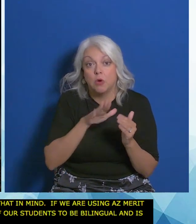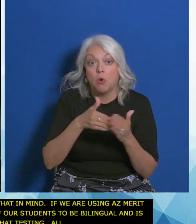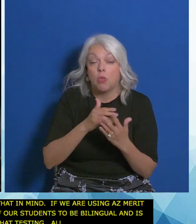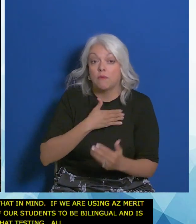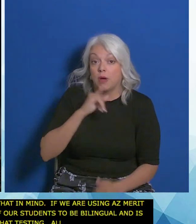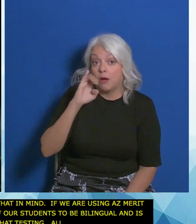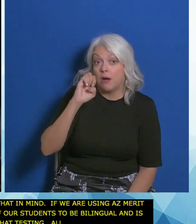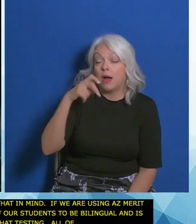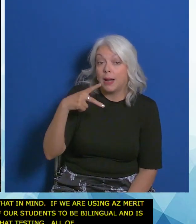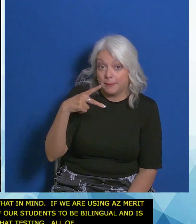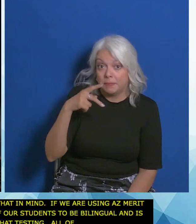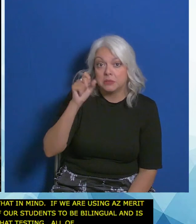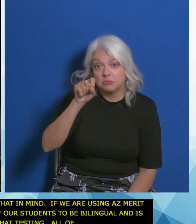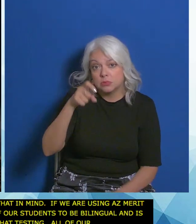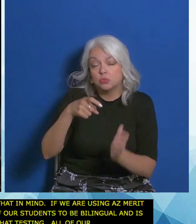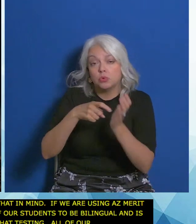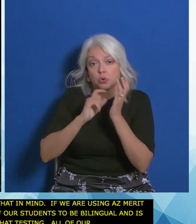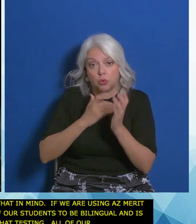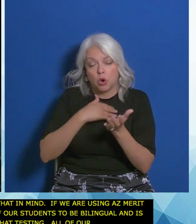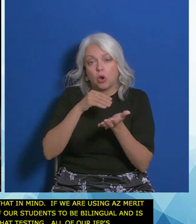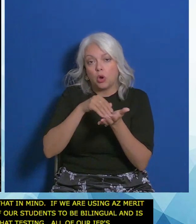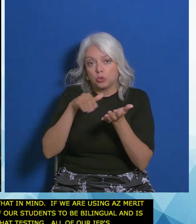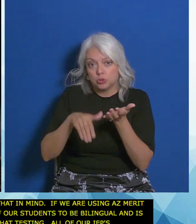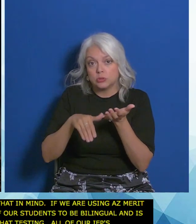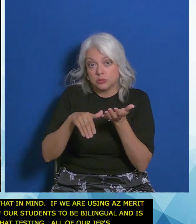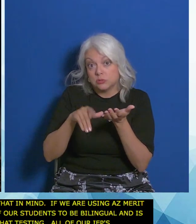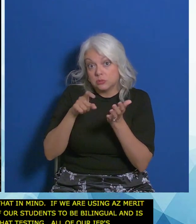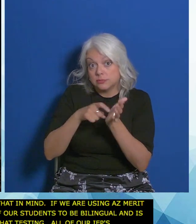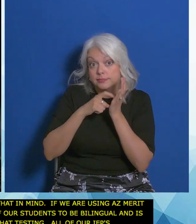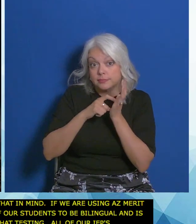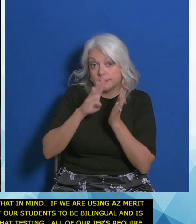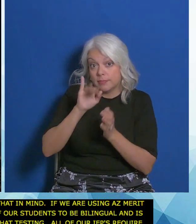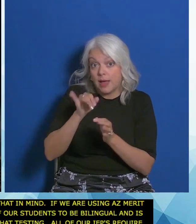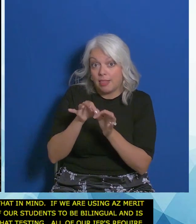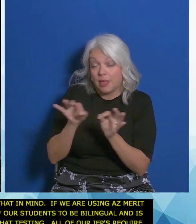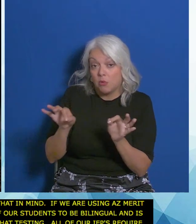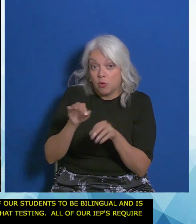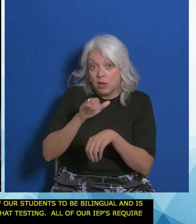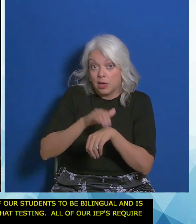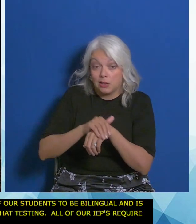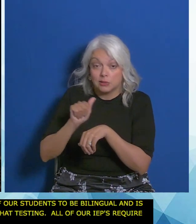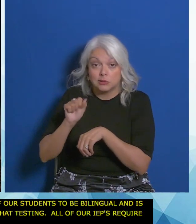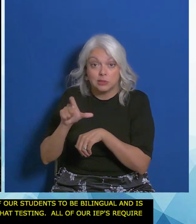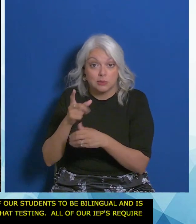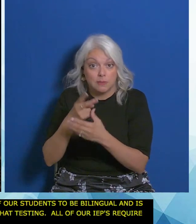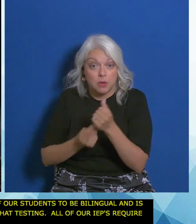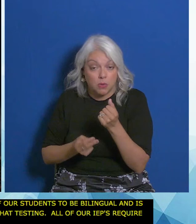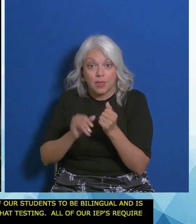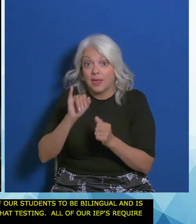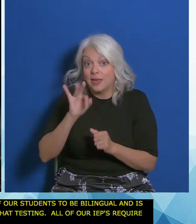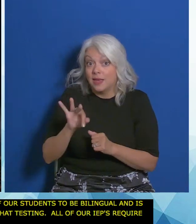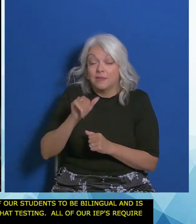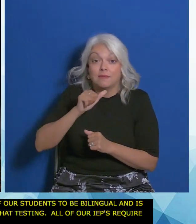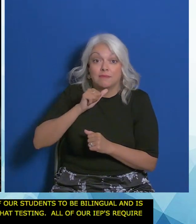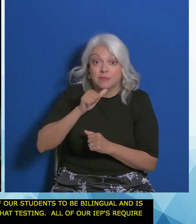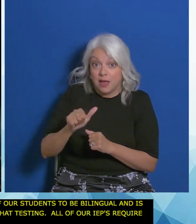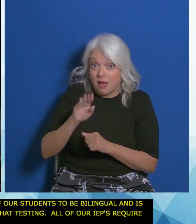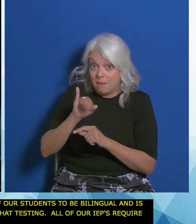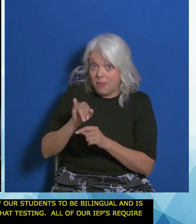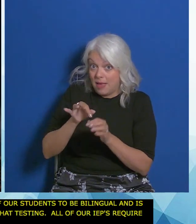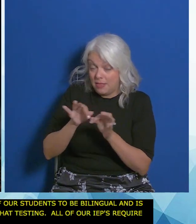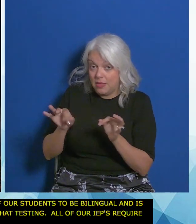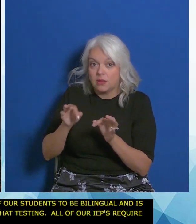IEPs require that our students be bilingual, and if they're not bilingual, then they're not performing well, and that's